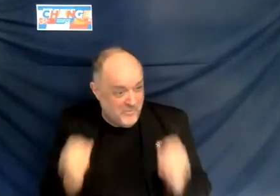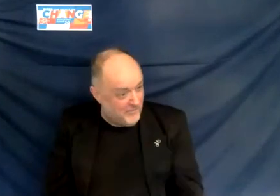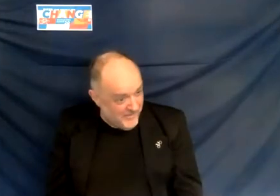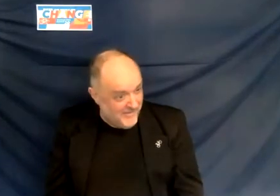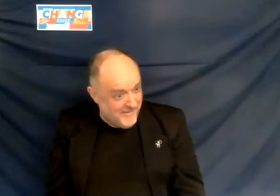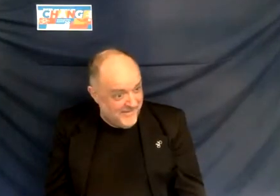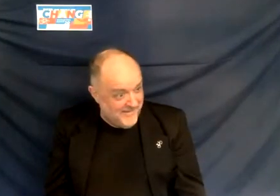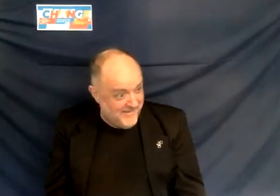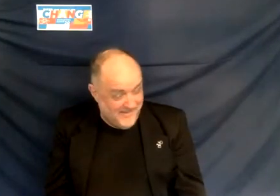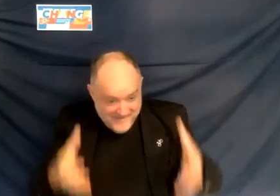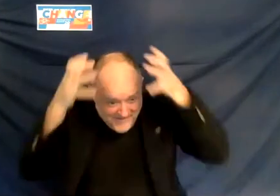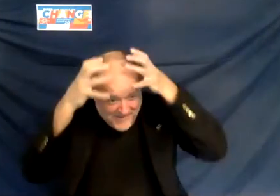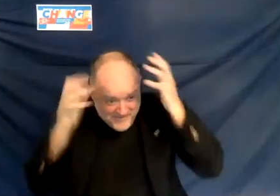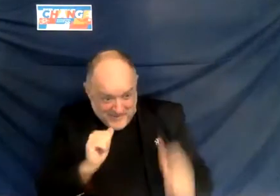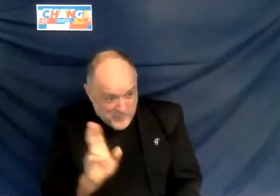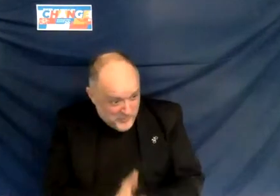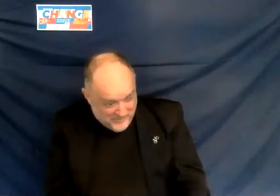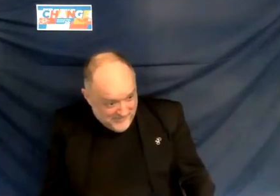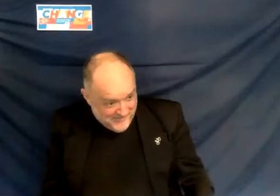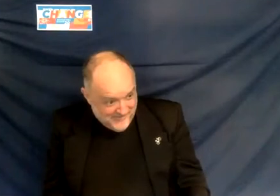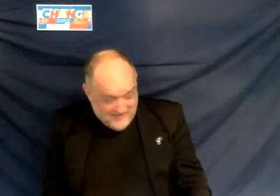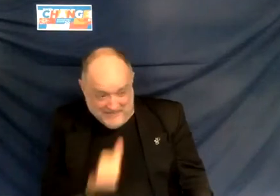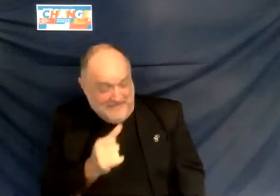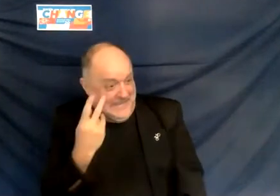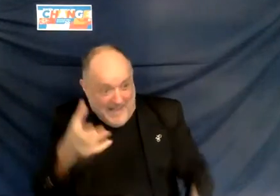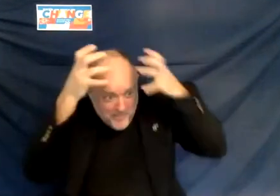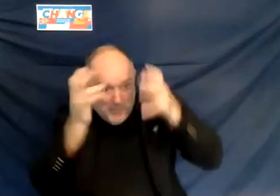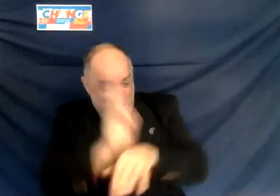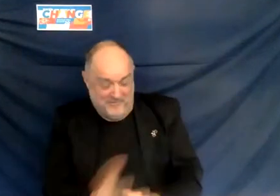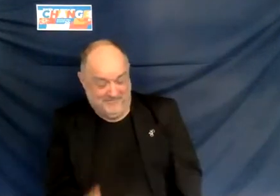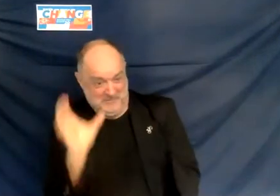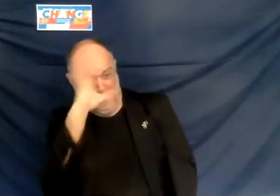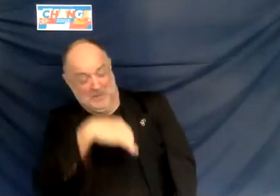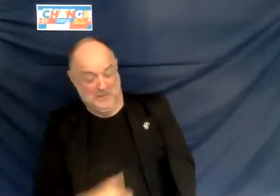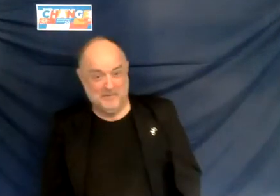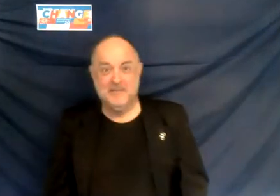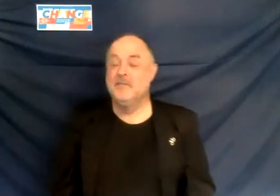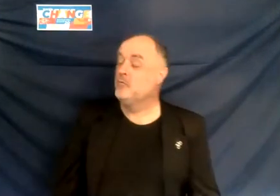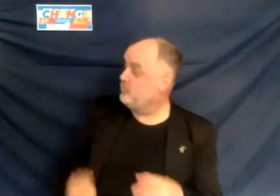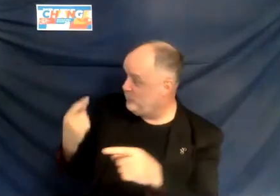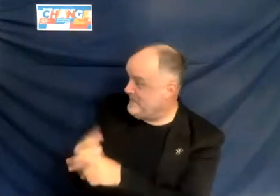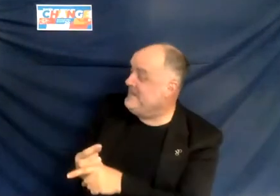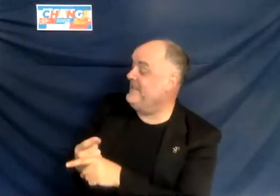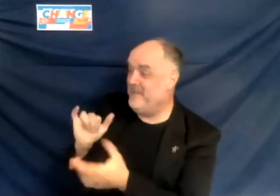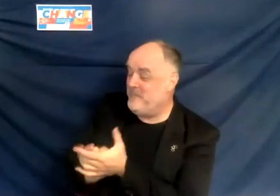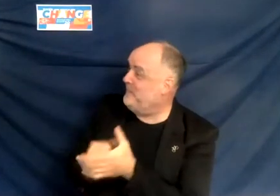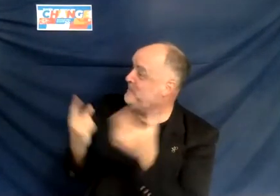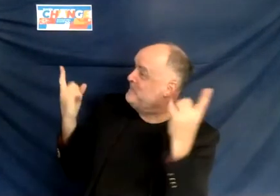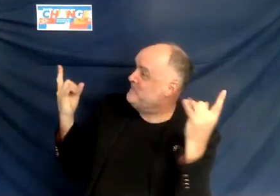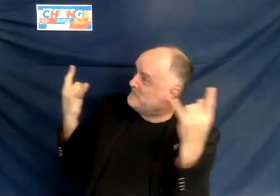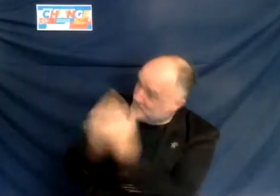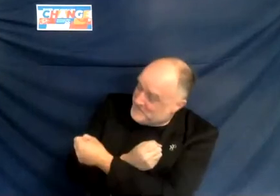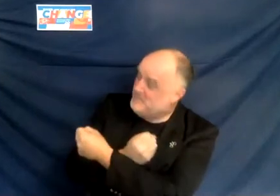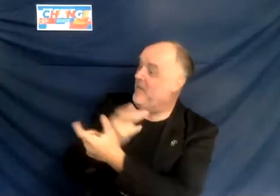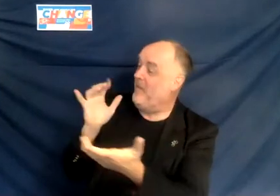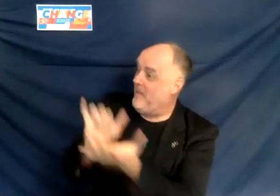has it? Why is no one seeing them? Yeah, I mean, it is one of those paradoxes that I think coming